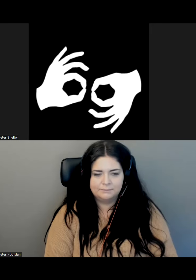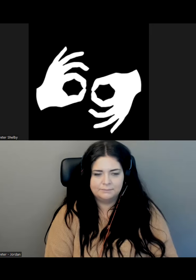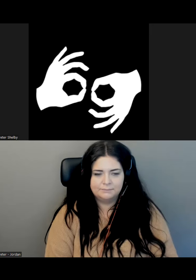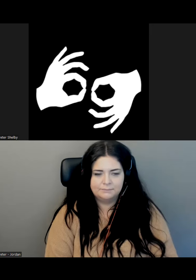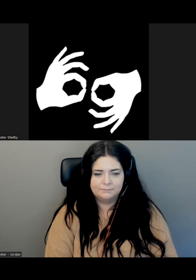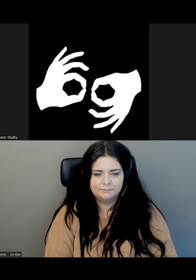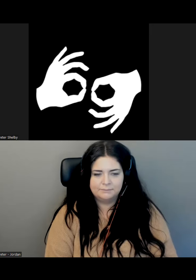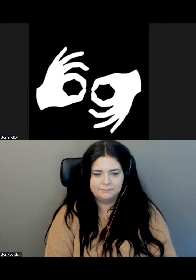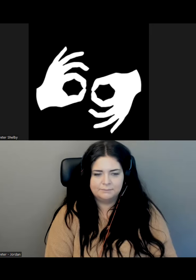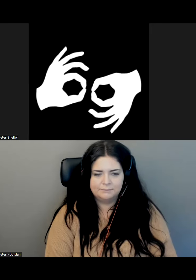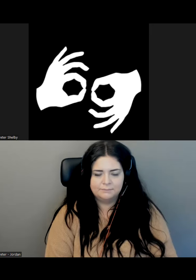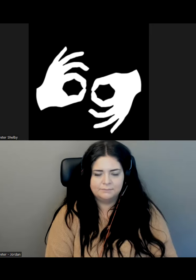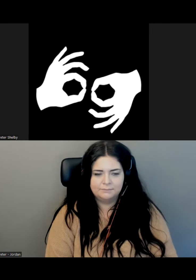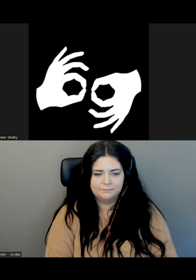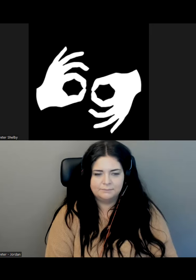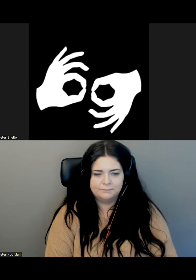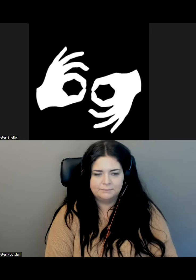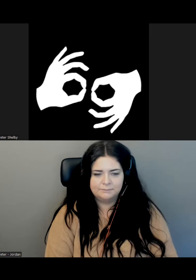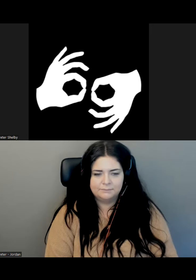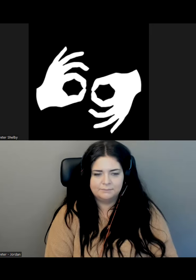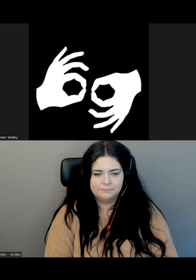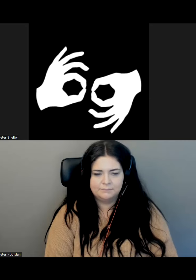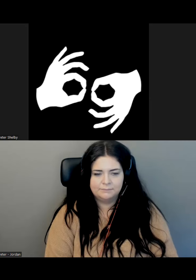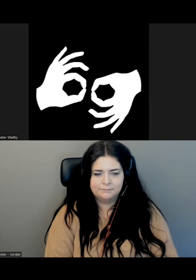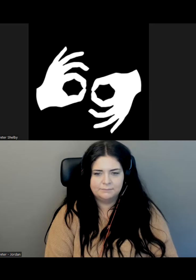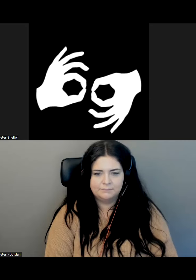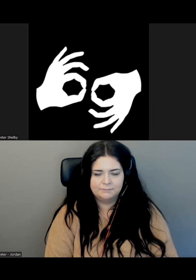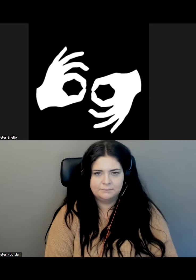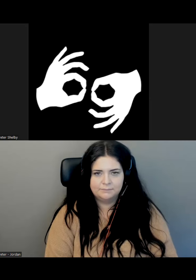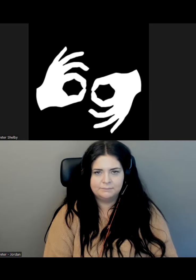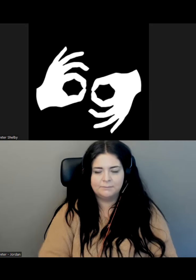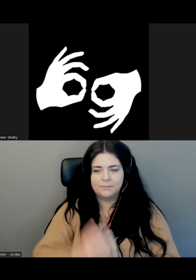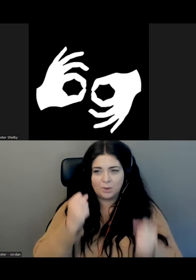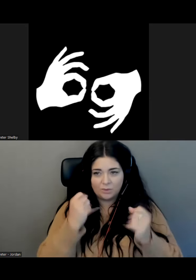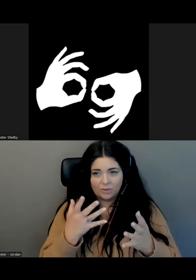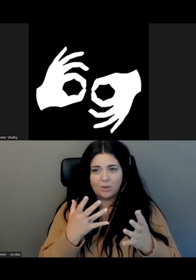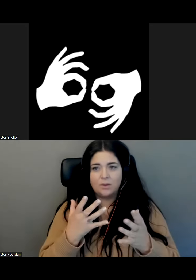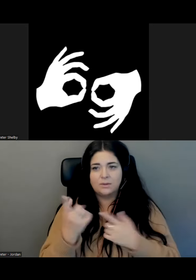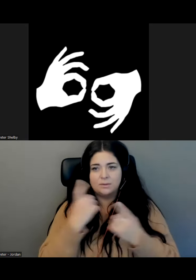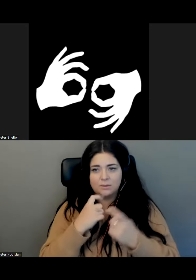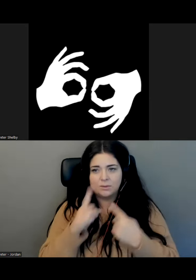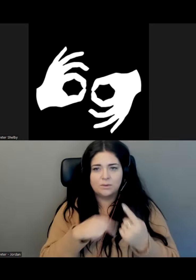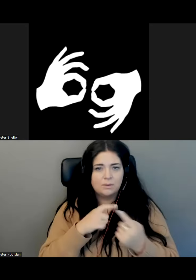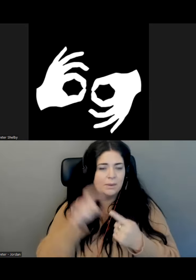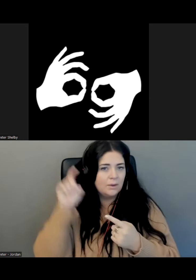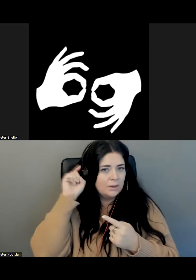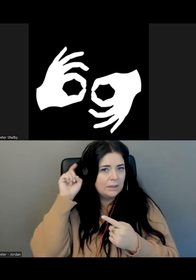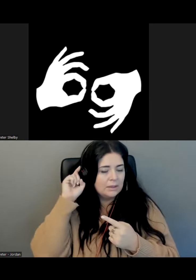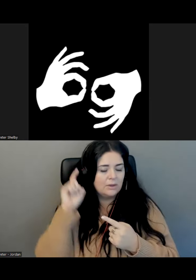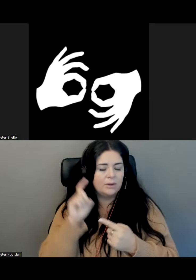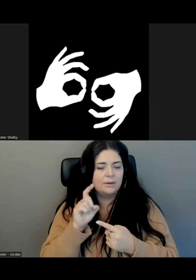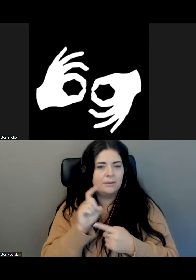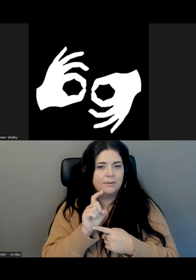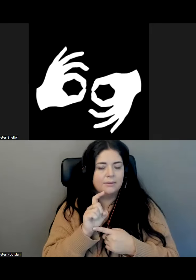questions about hearing aids, and it is still the most common treatment for that type of